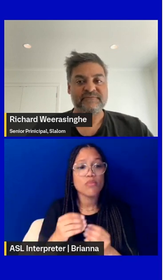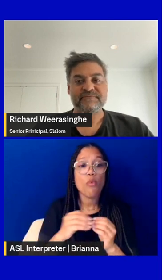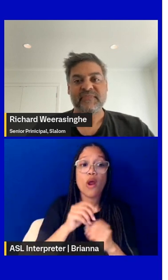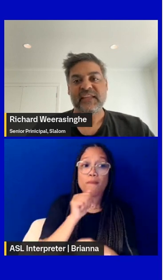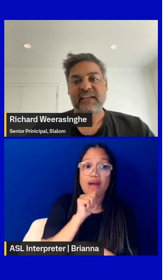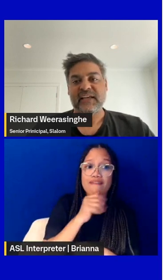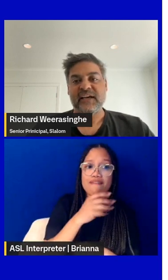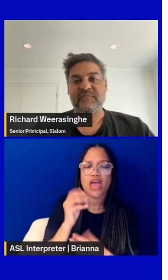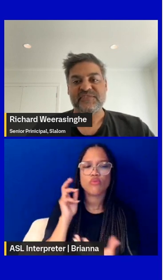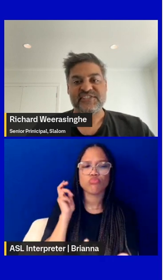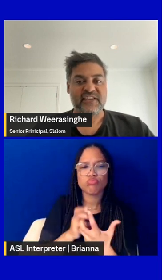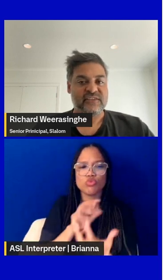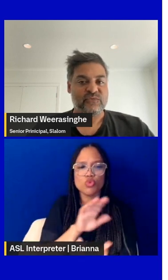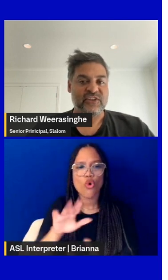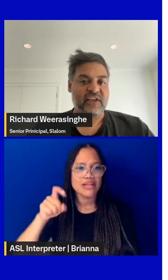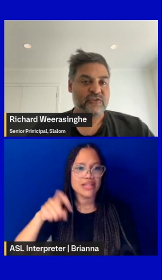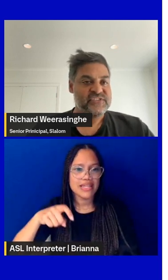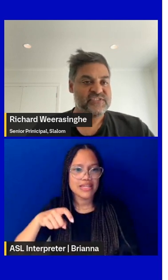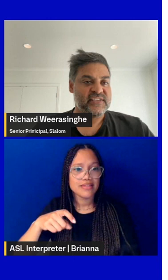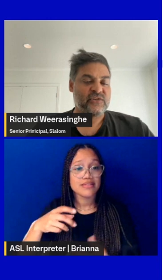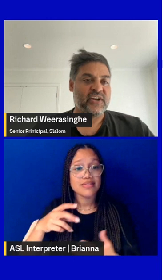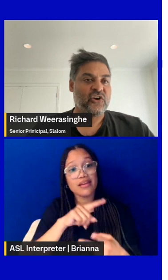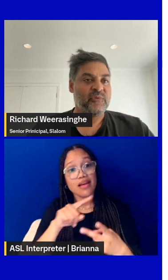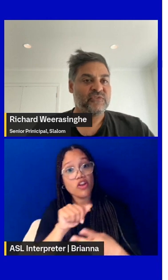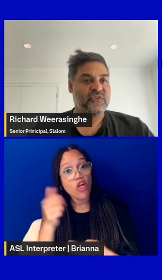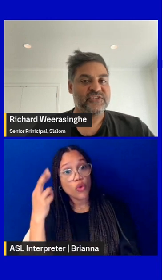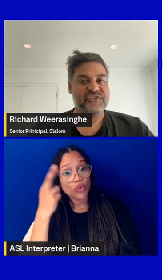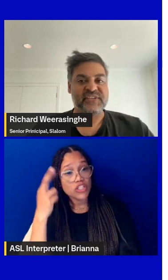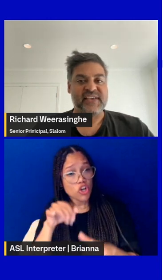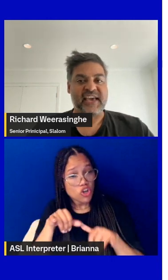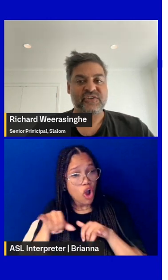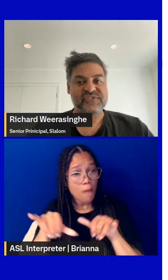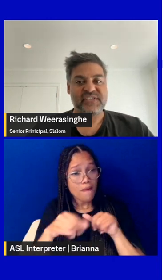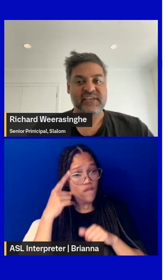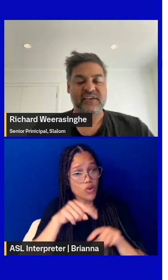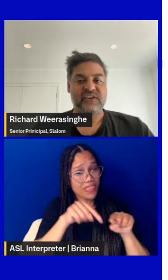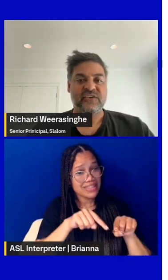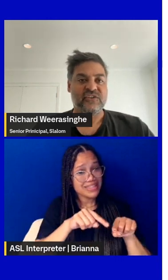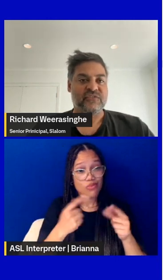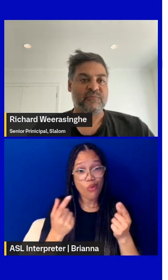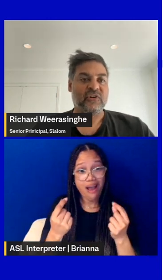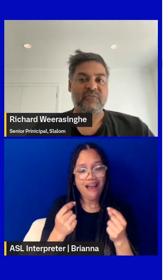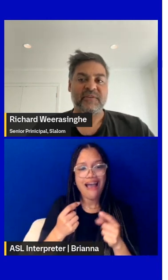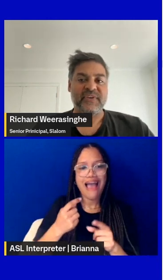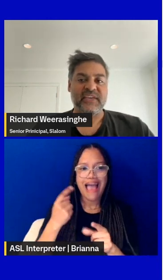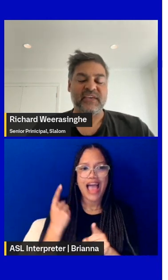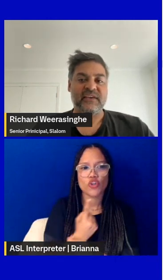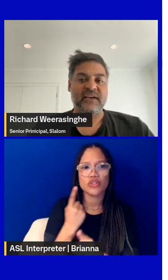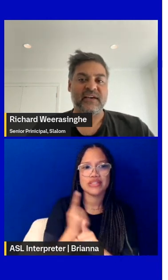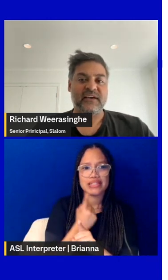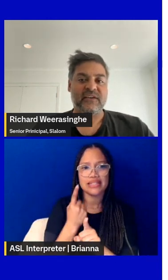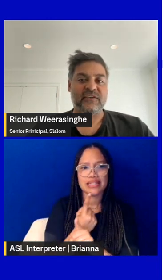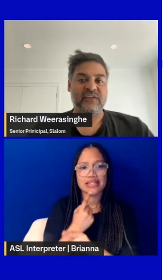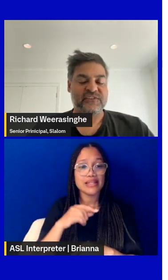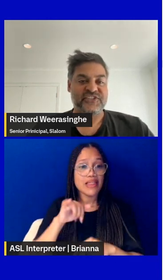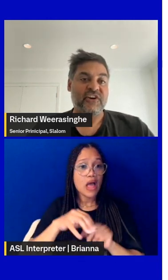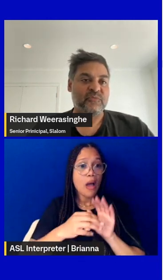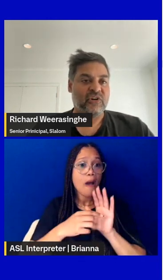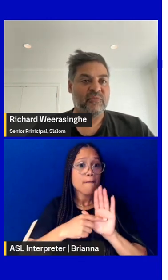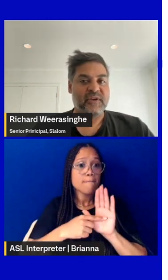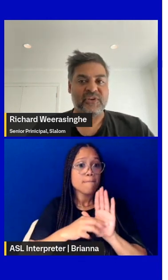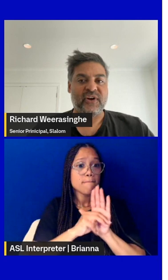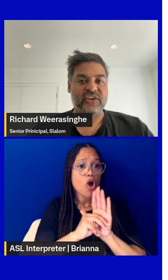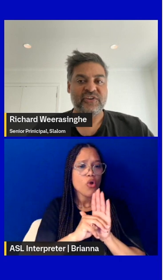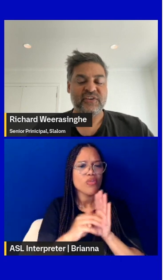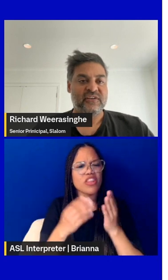specifically. One of the other reasons that's quite common for fine-tuning is accuracy. the model might be, the generic